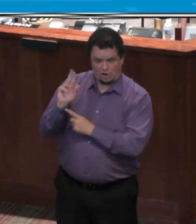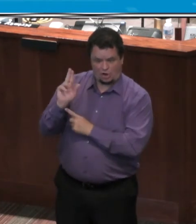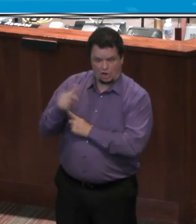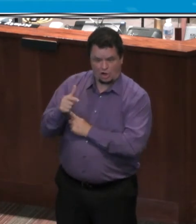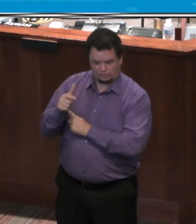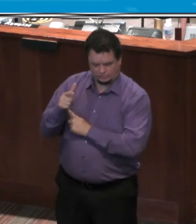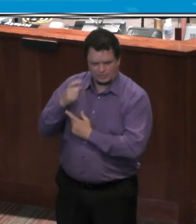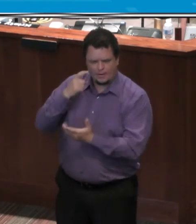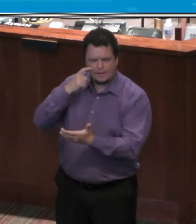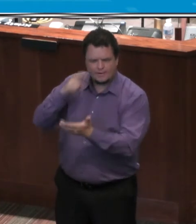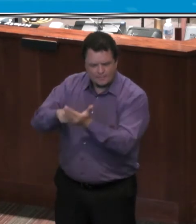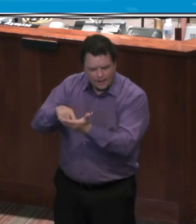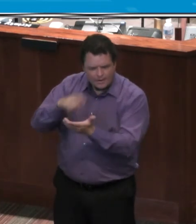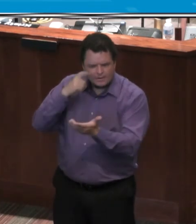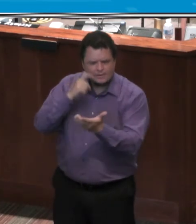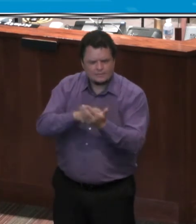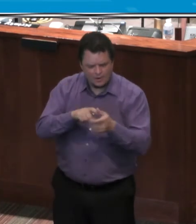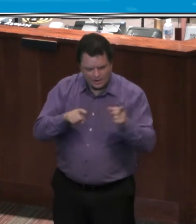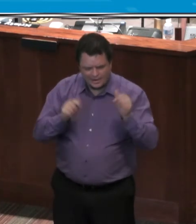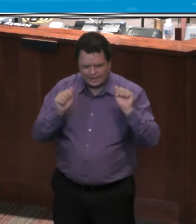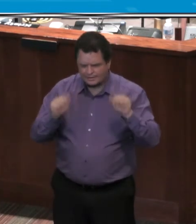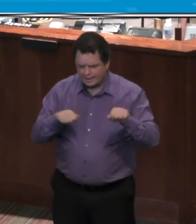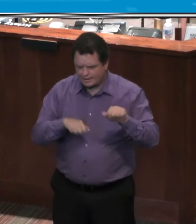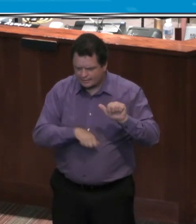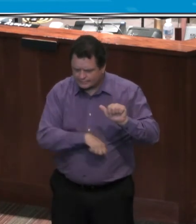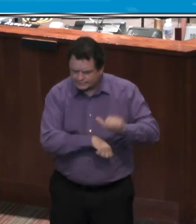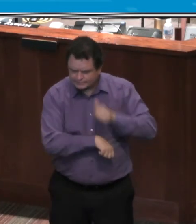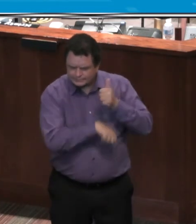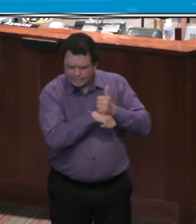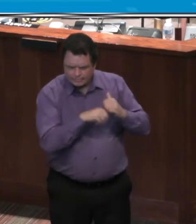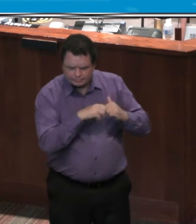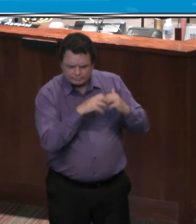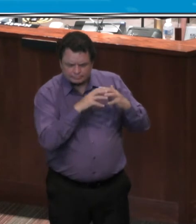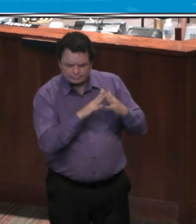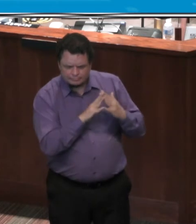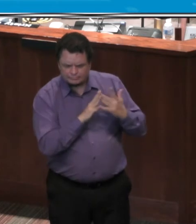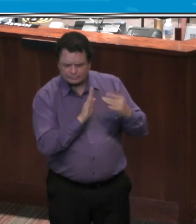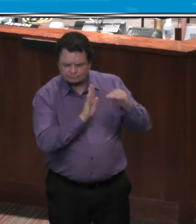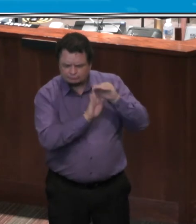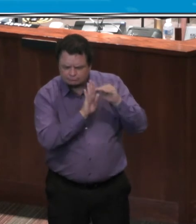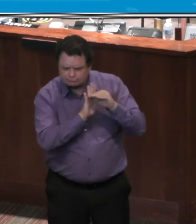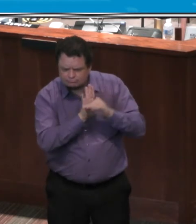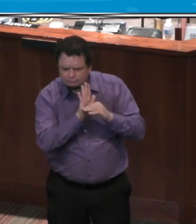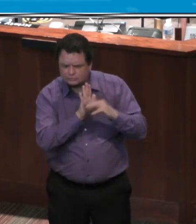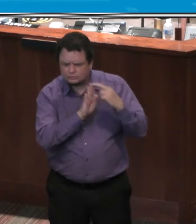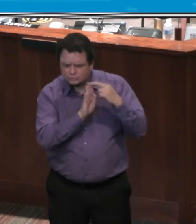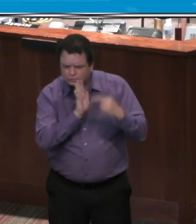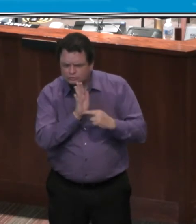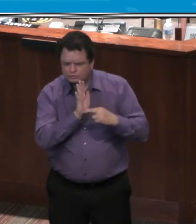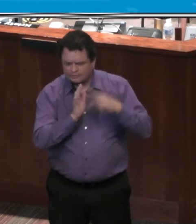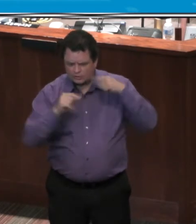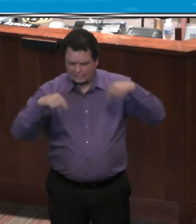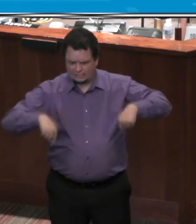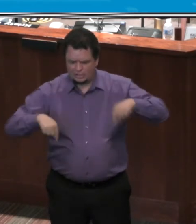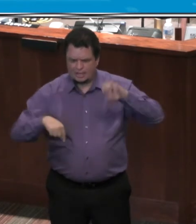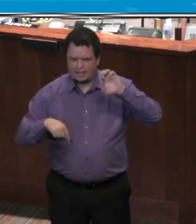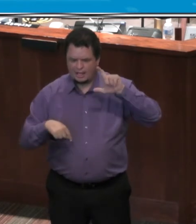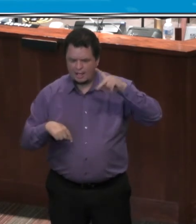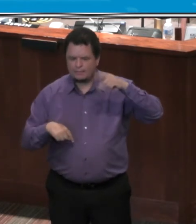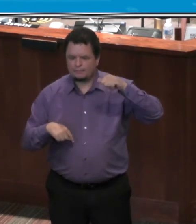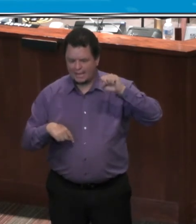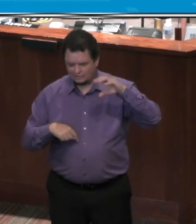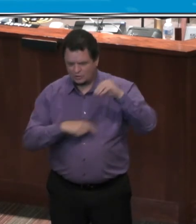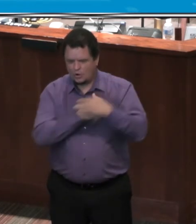only establish guidelines for here locally, but also for the state. In August, a lot of this work has really ramped up, and